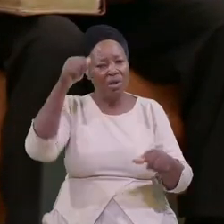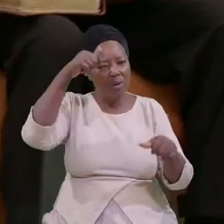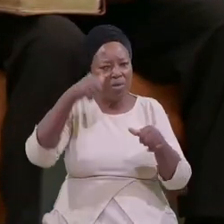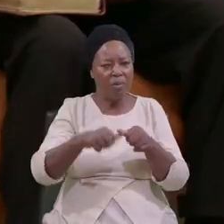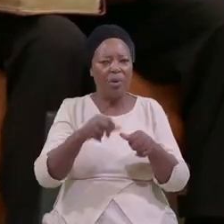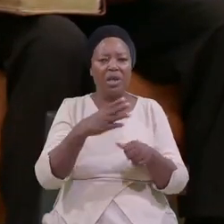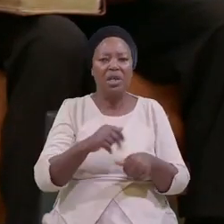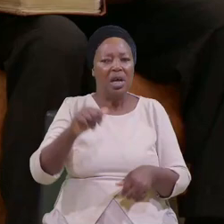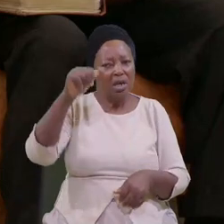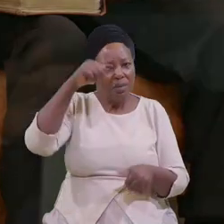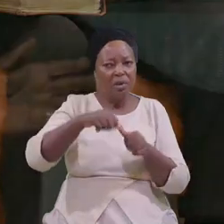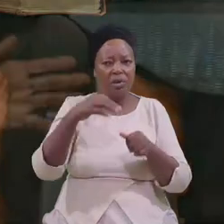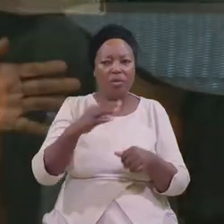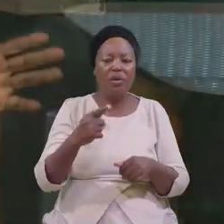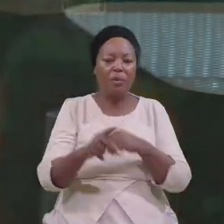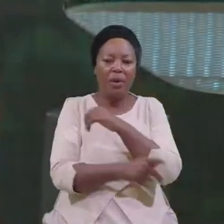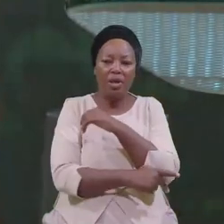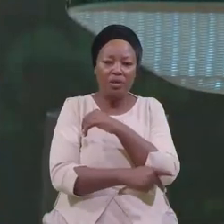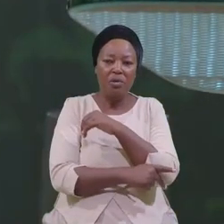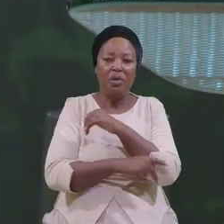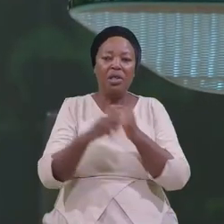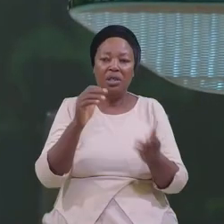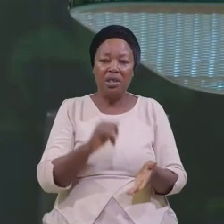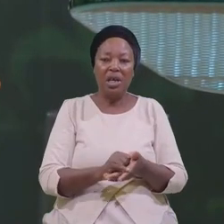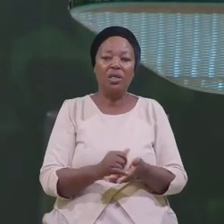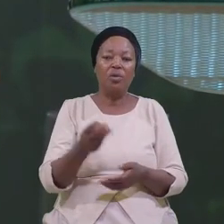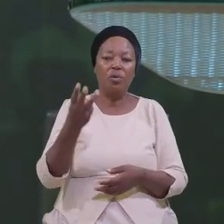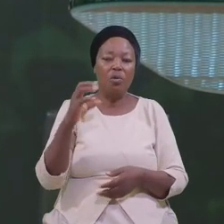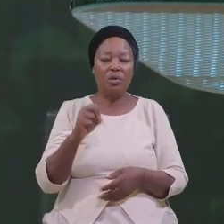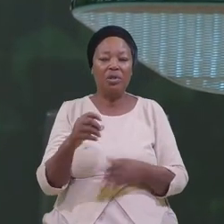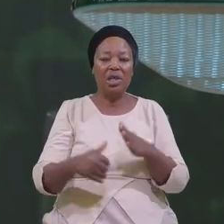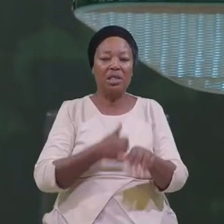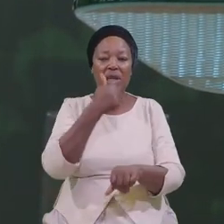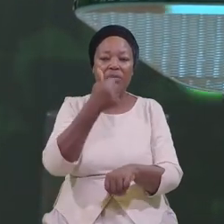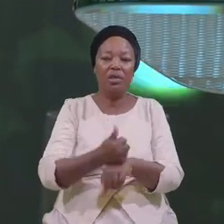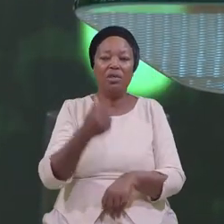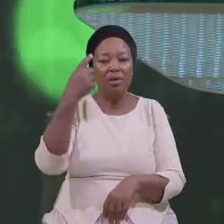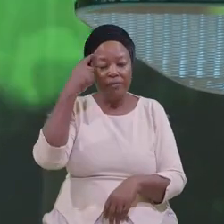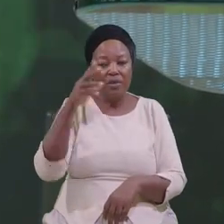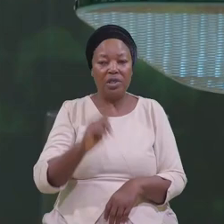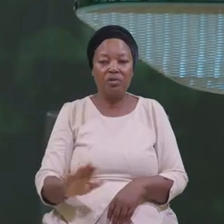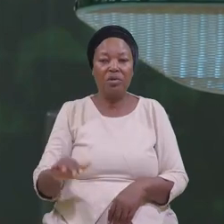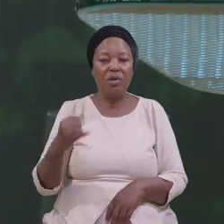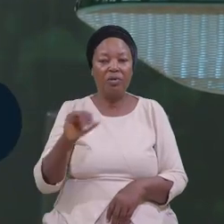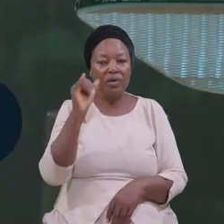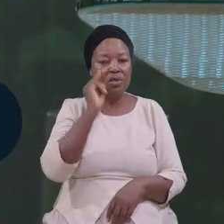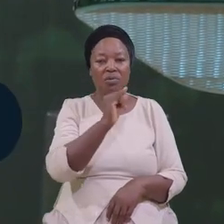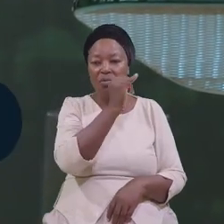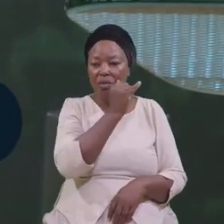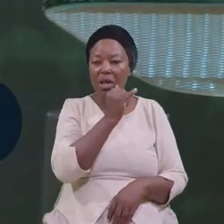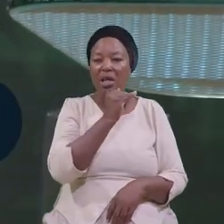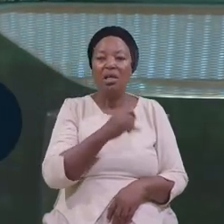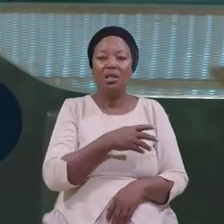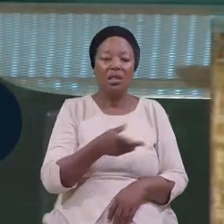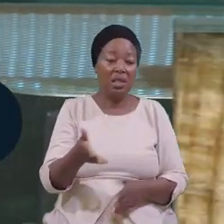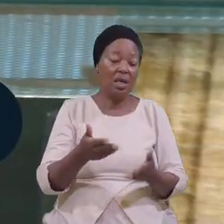commemoration of the Passover that was instituted for the children of Israel. They had been